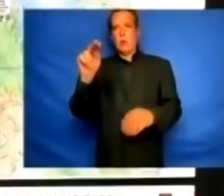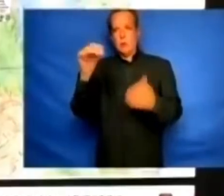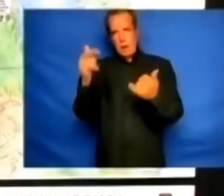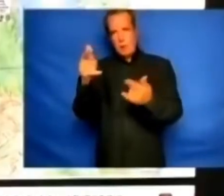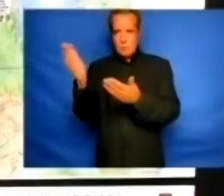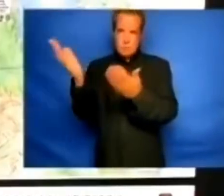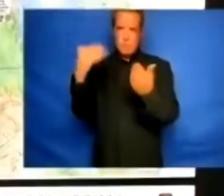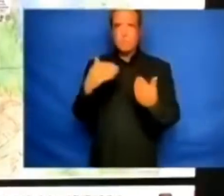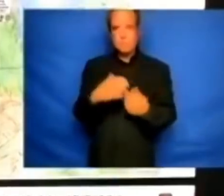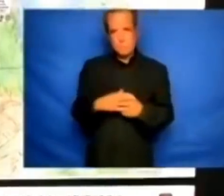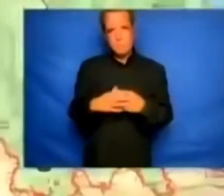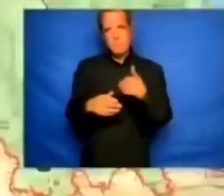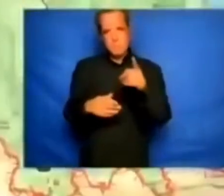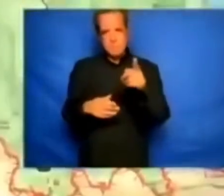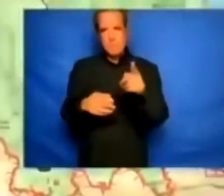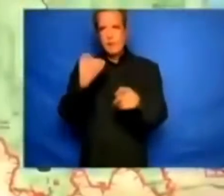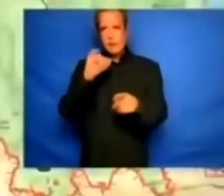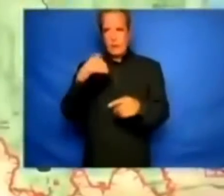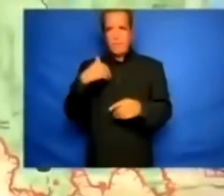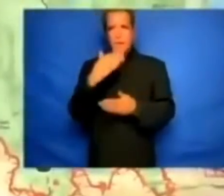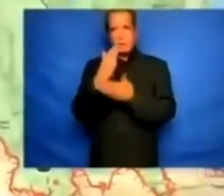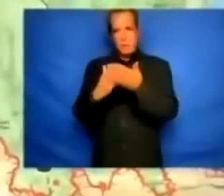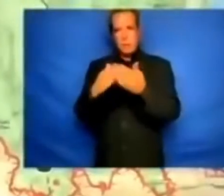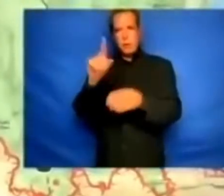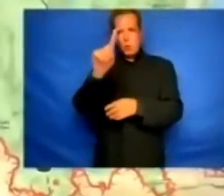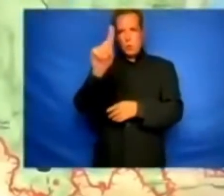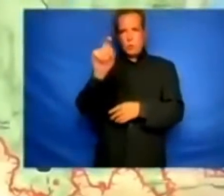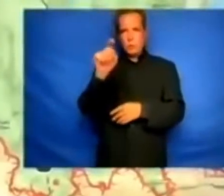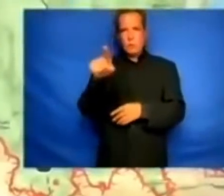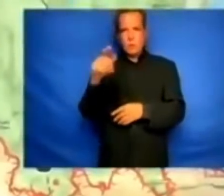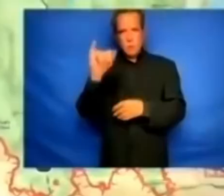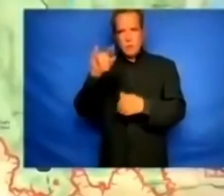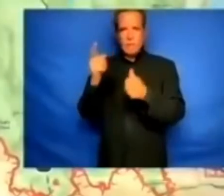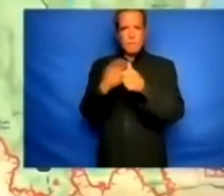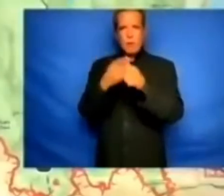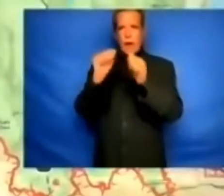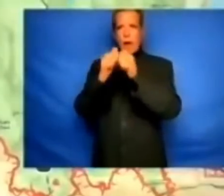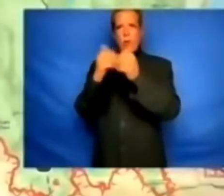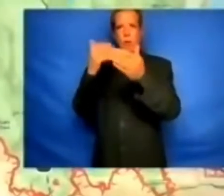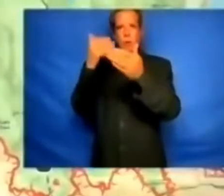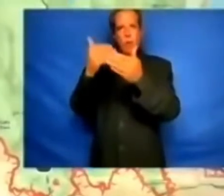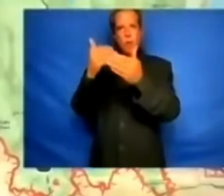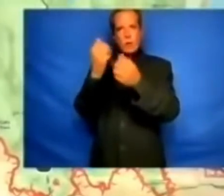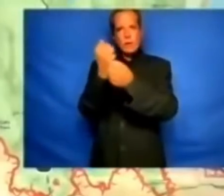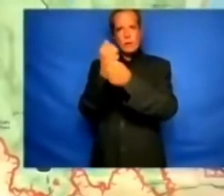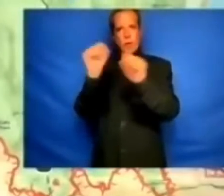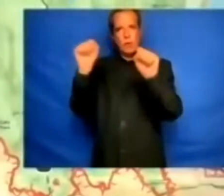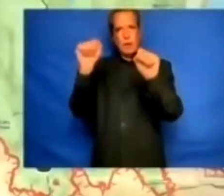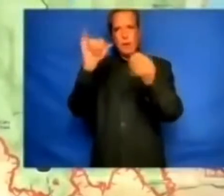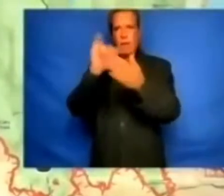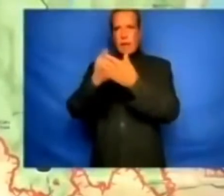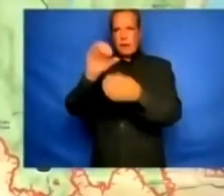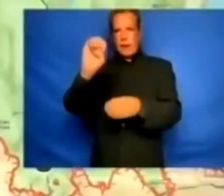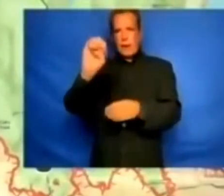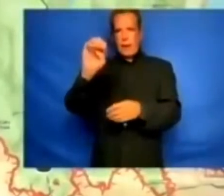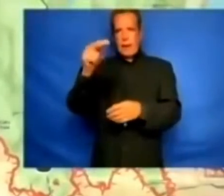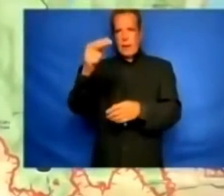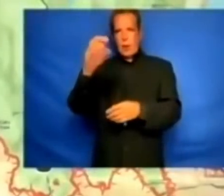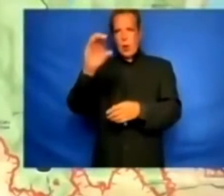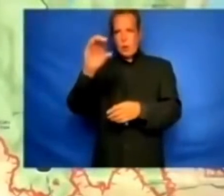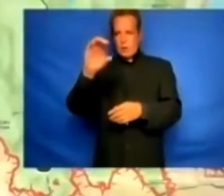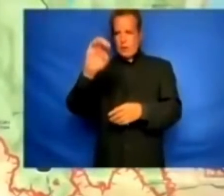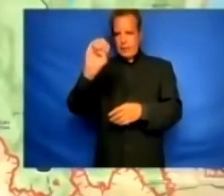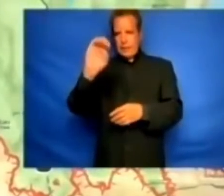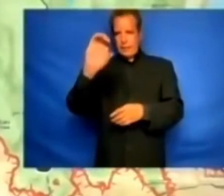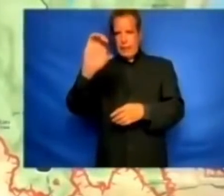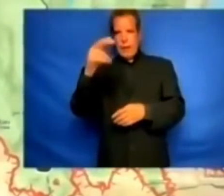All right, we have a few questions here. The first question was, how close are we to securing the lines in Echo Lake so that the residents of North Upper